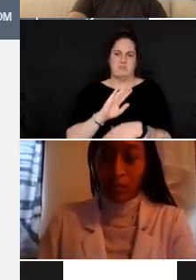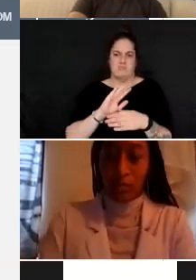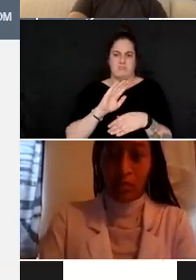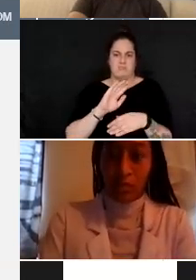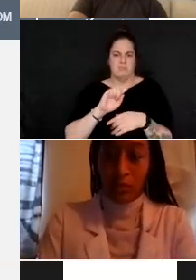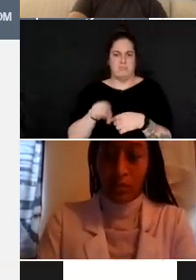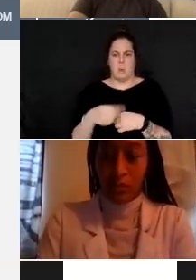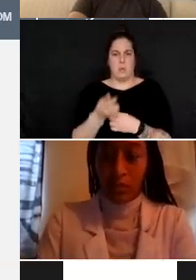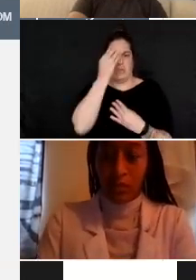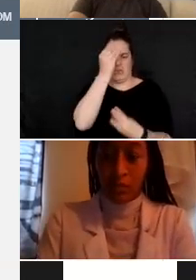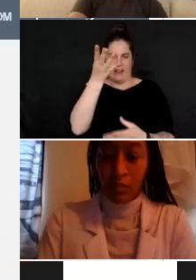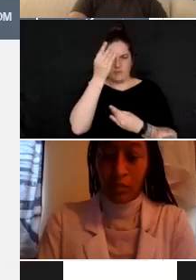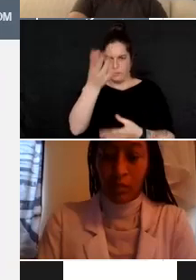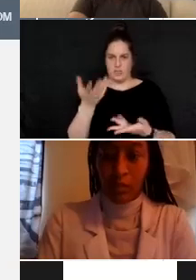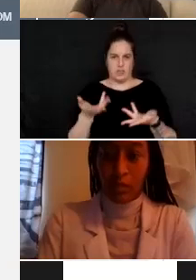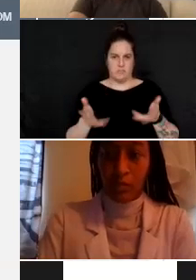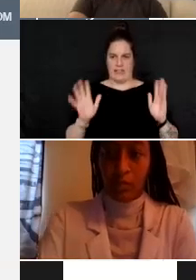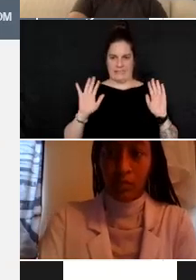right?